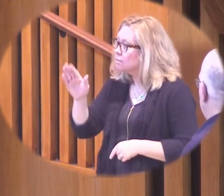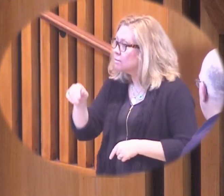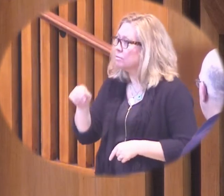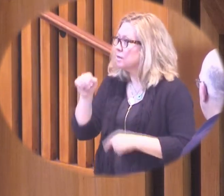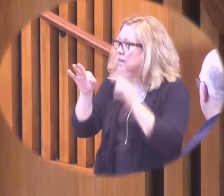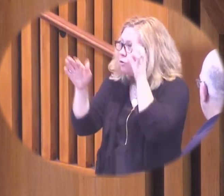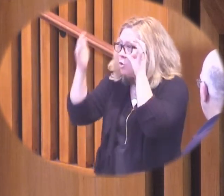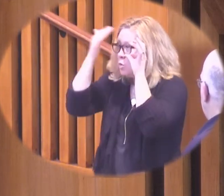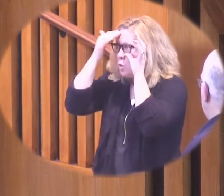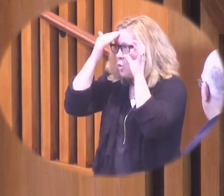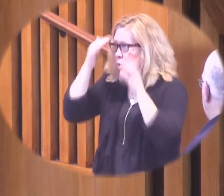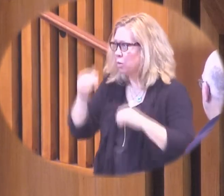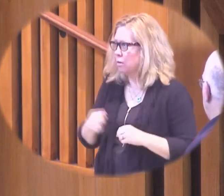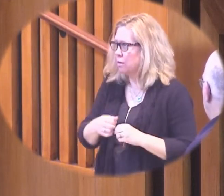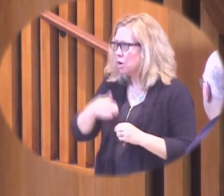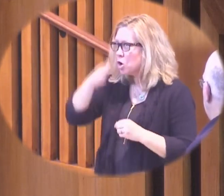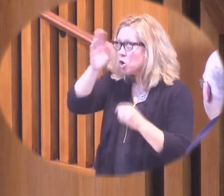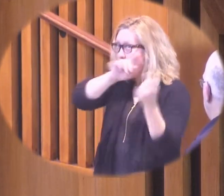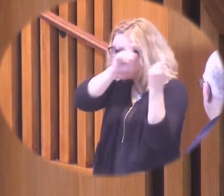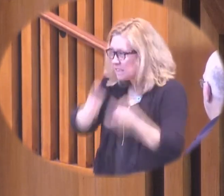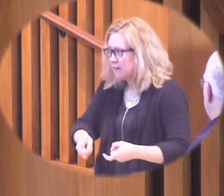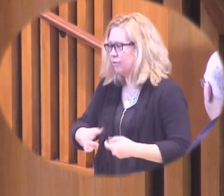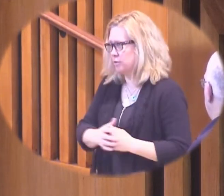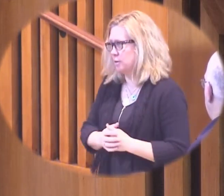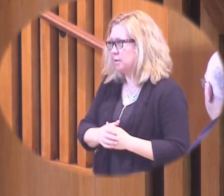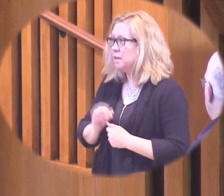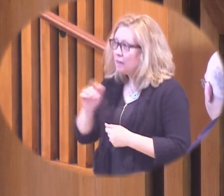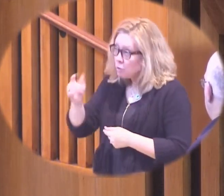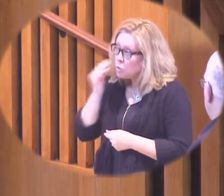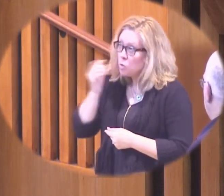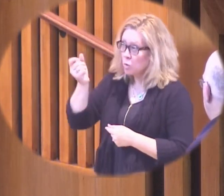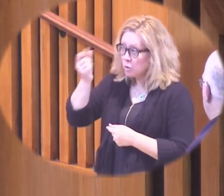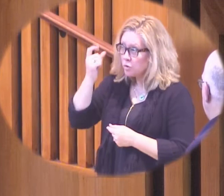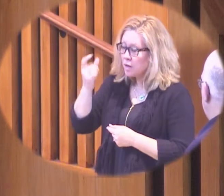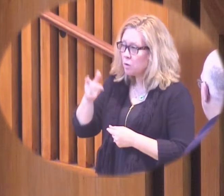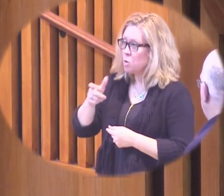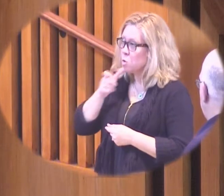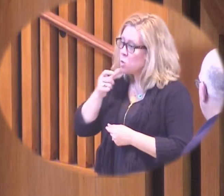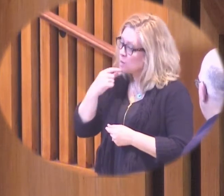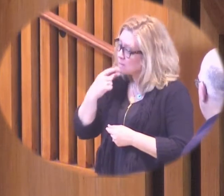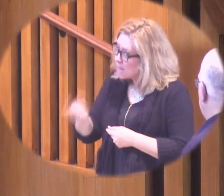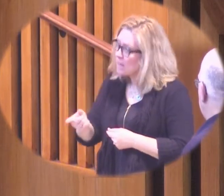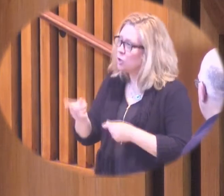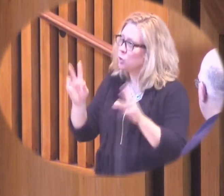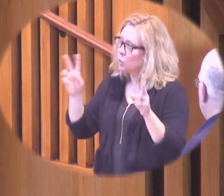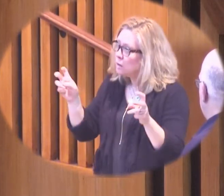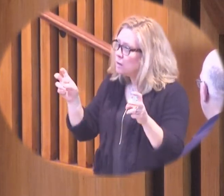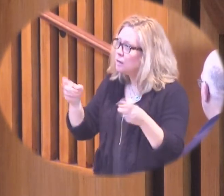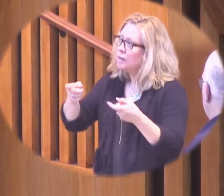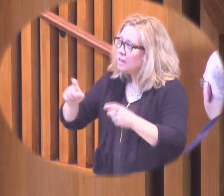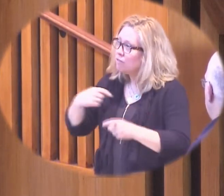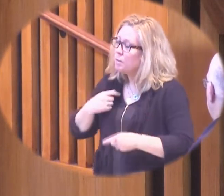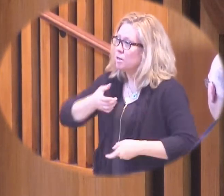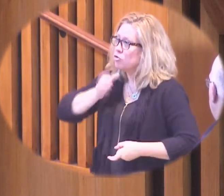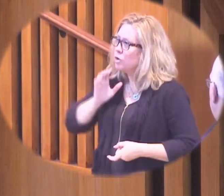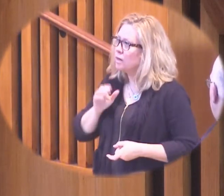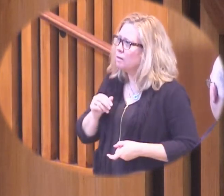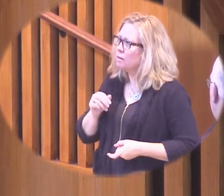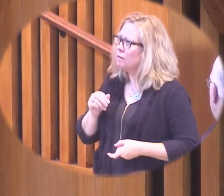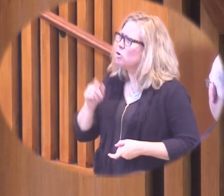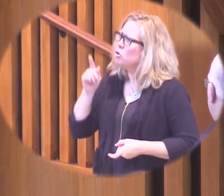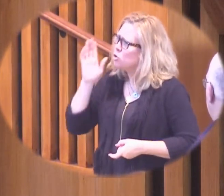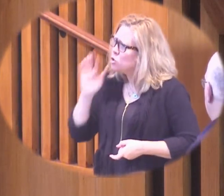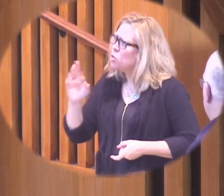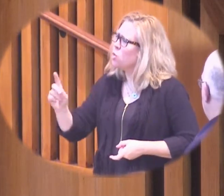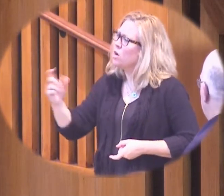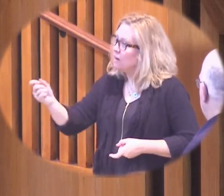you knew the gift of God, and who is saying to you, 'Give me a drink,' you would have asked him, and